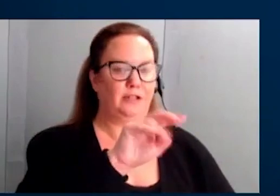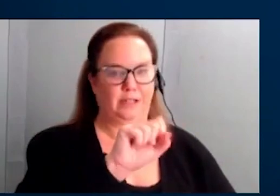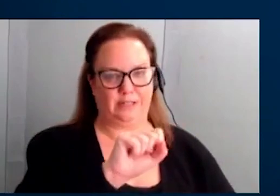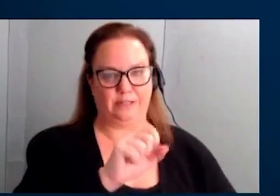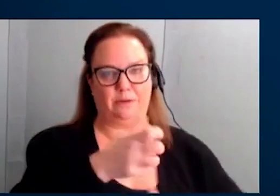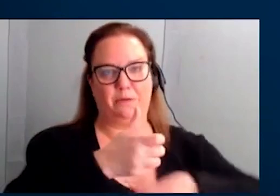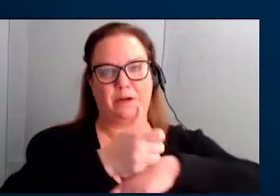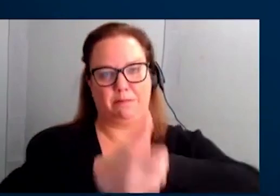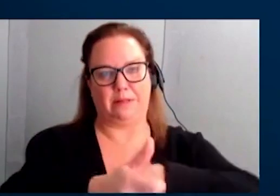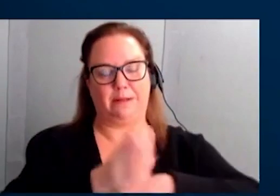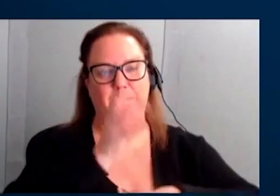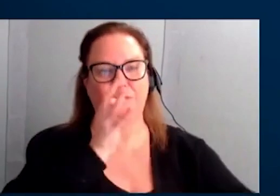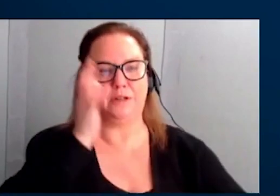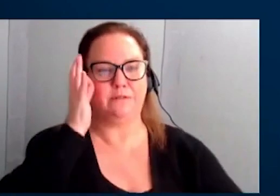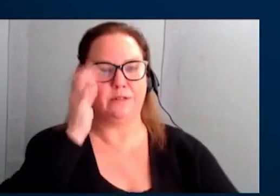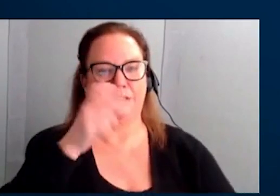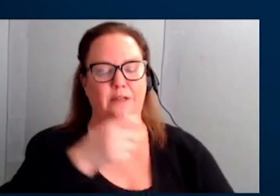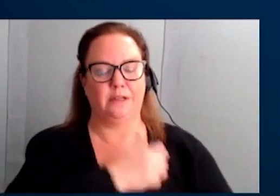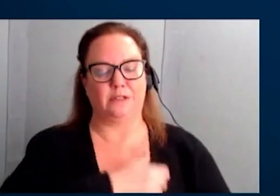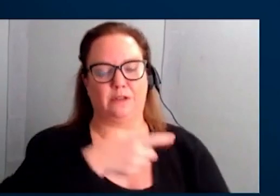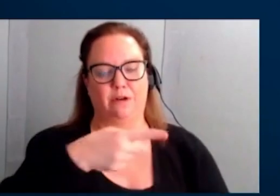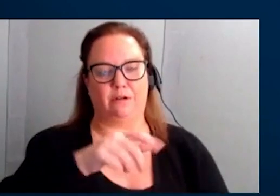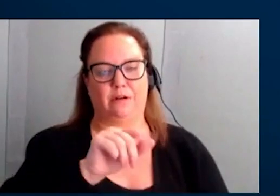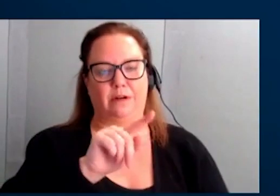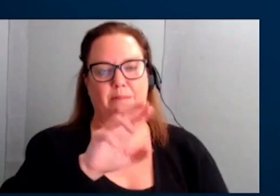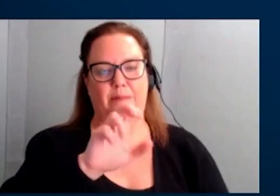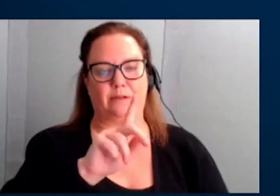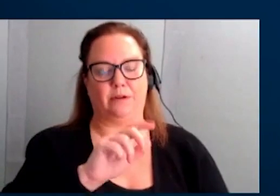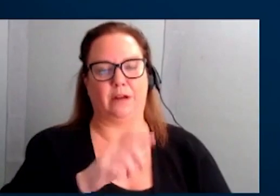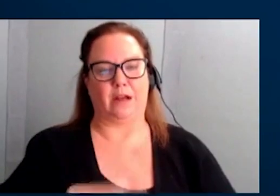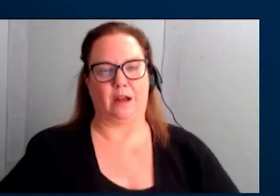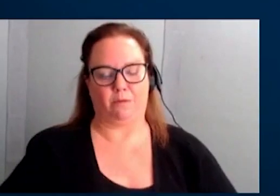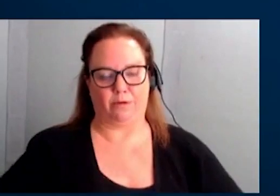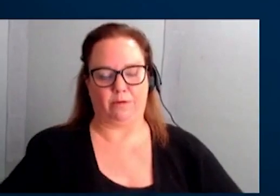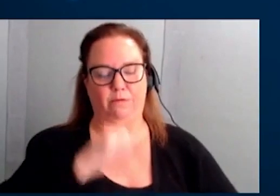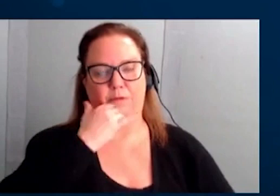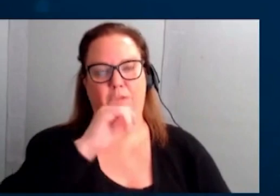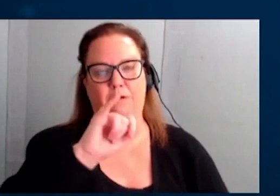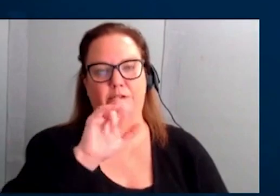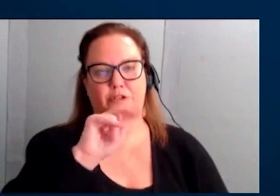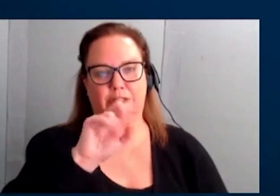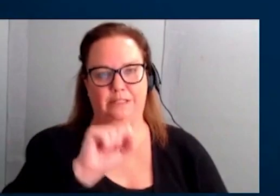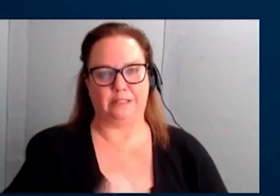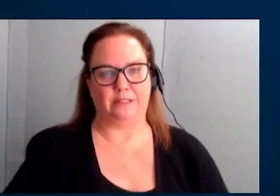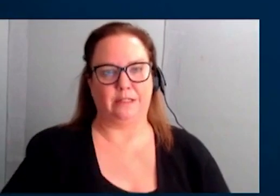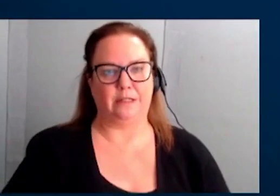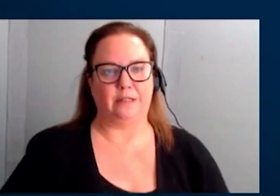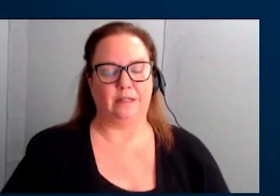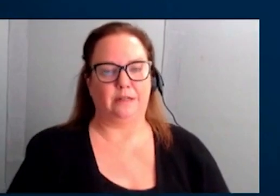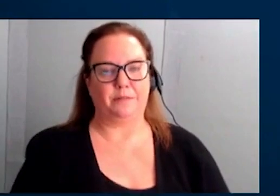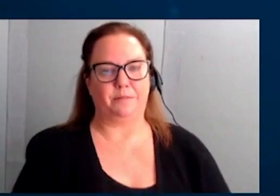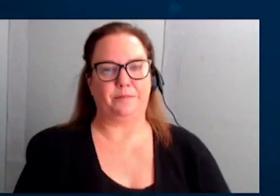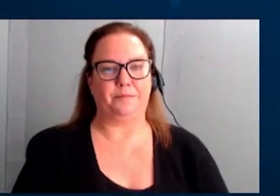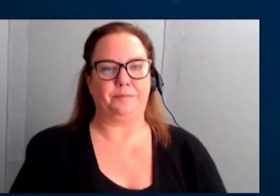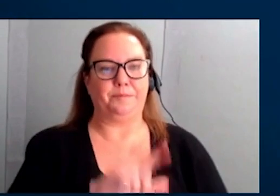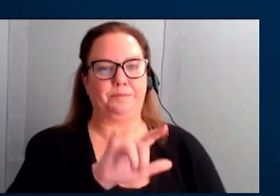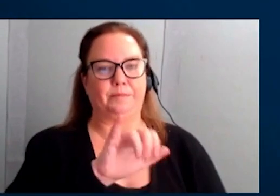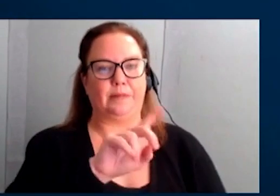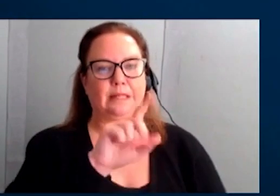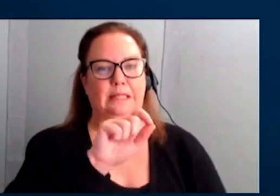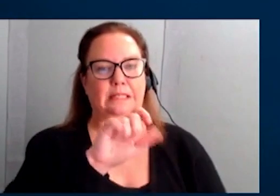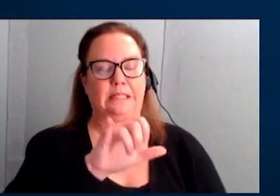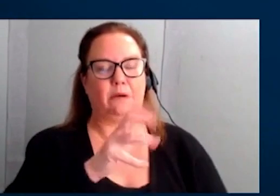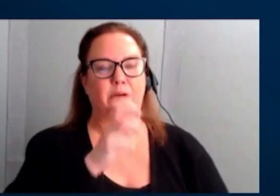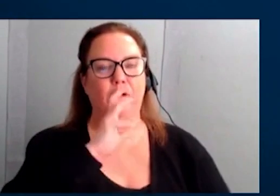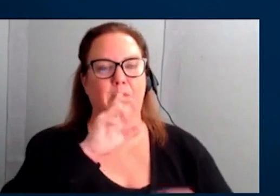blame me. You're a perfect Sorry, person Patrick. for that. Dr. Parrish, we have several more questions for you, but Linsey, I want to bring you back into this conversation because it was